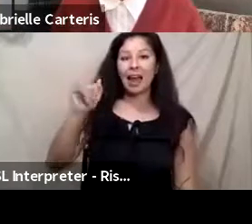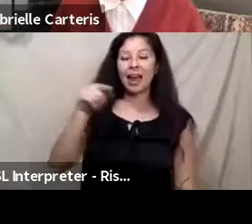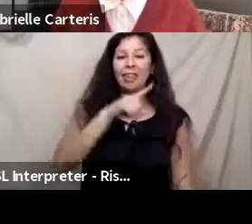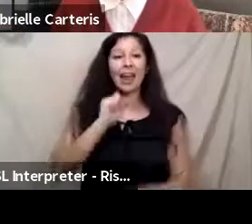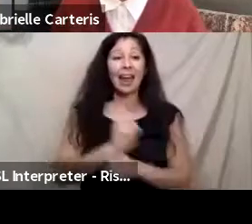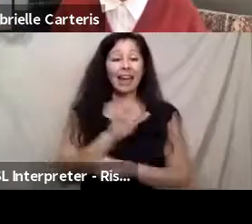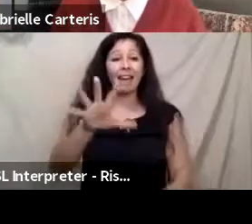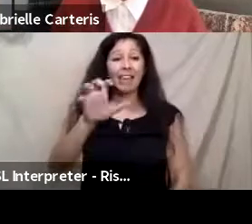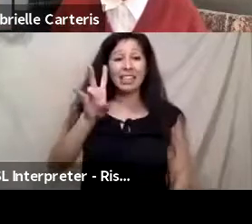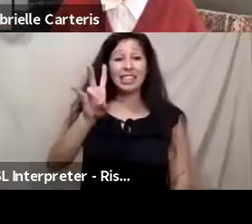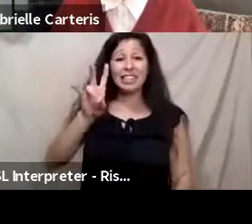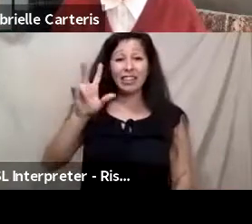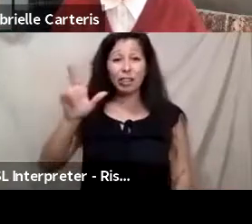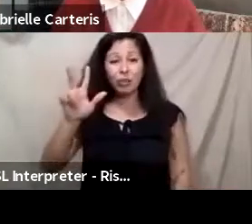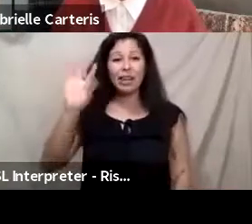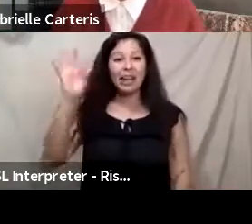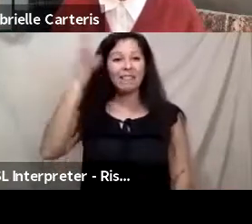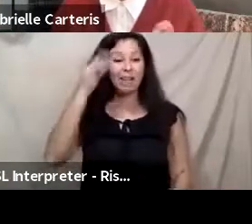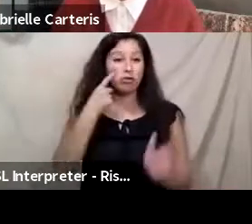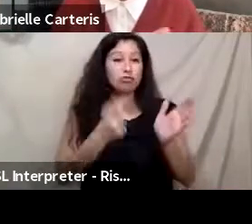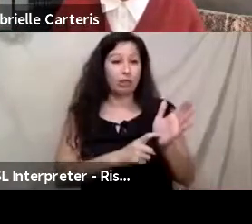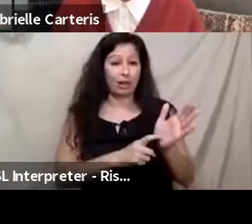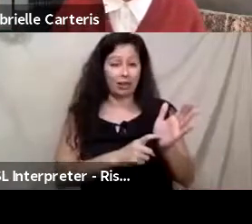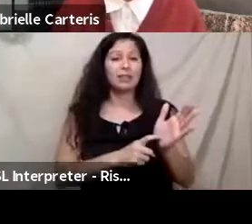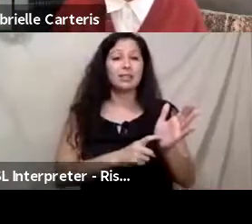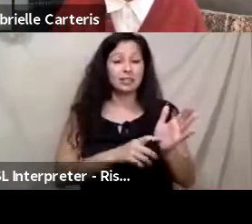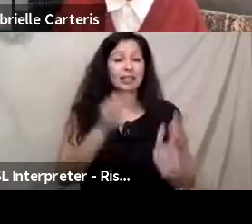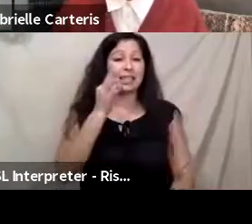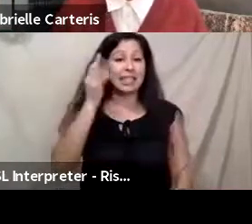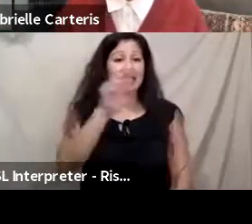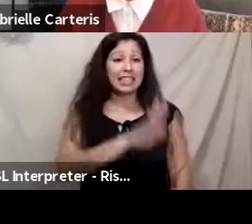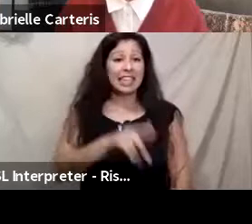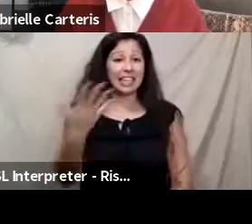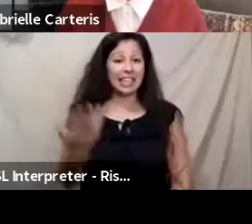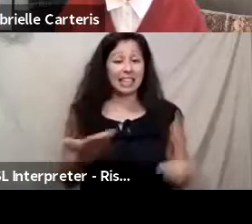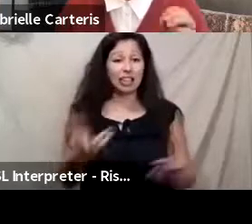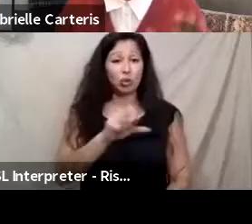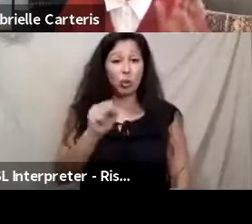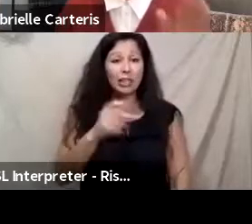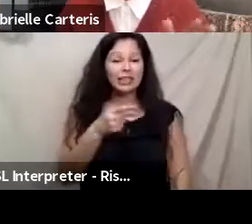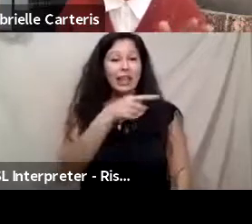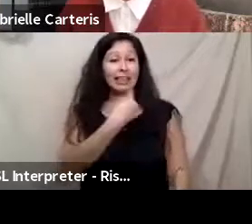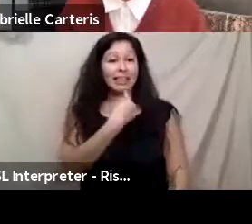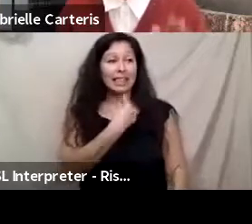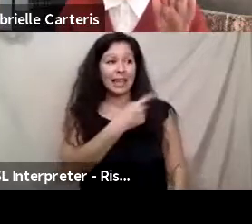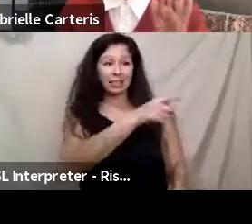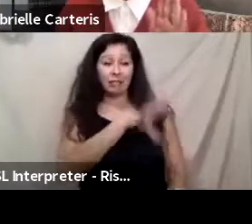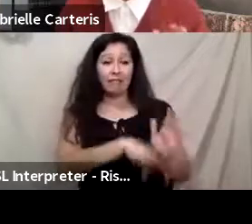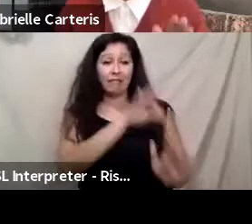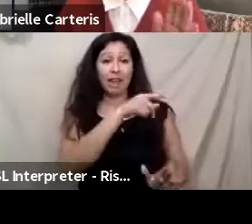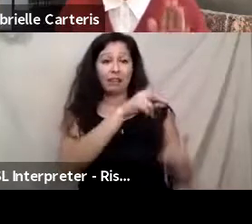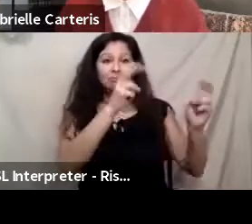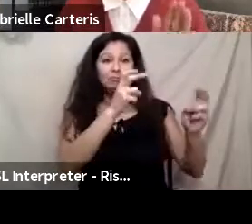actually 573 federally recognized Indian nations in the United States. And they said, and I'm quoting, they